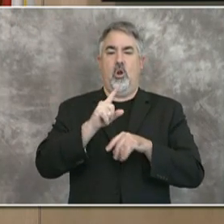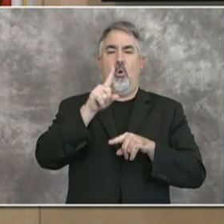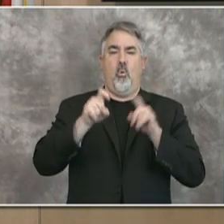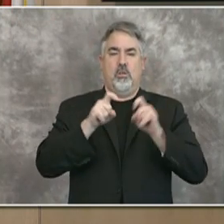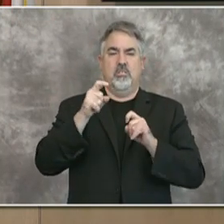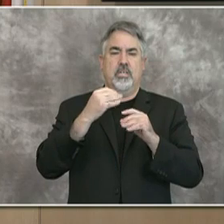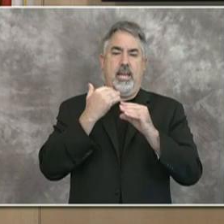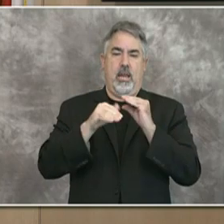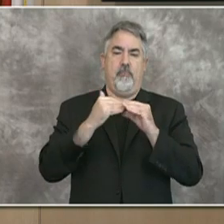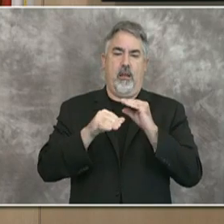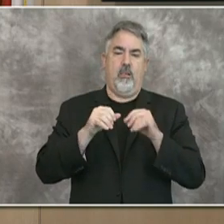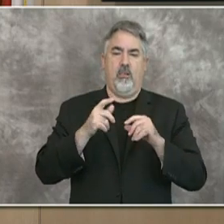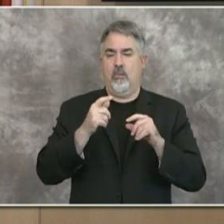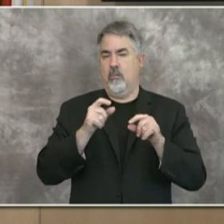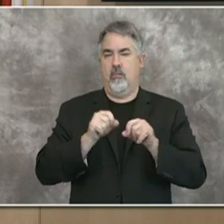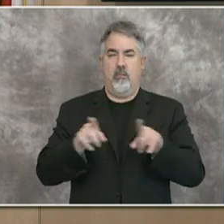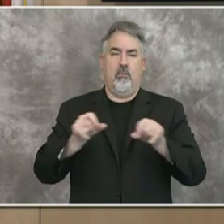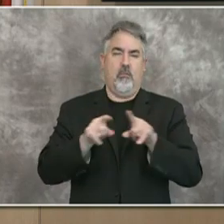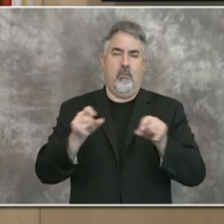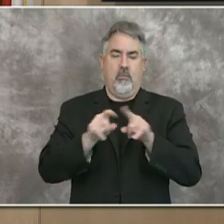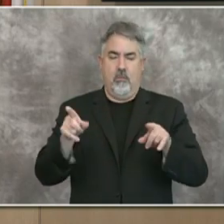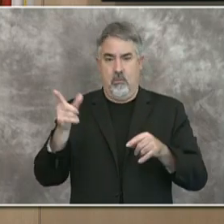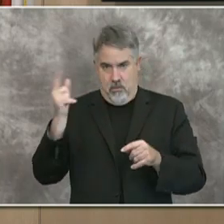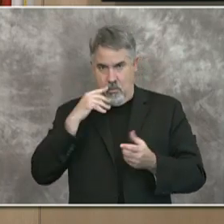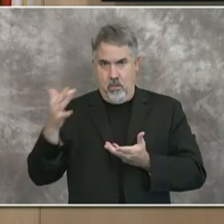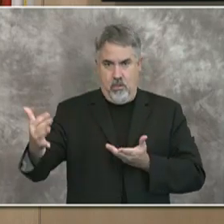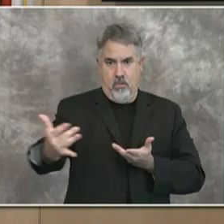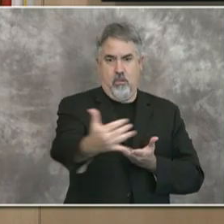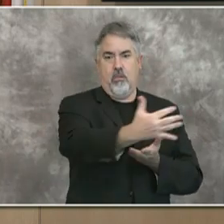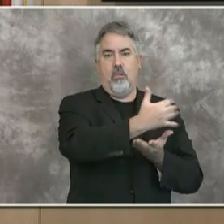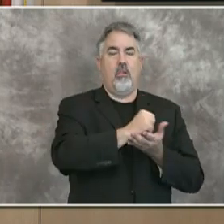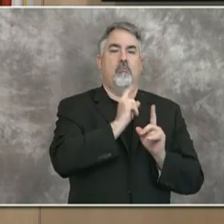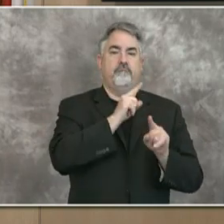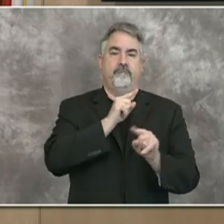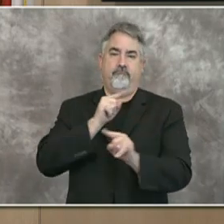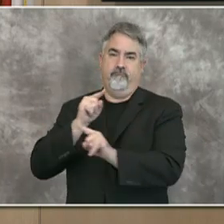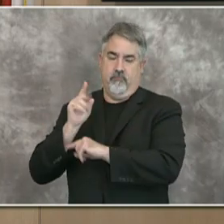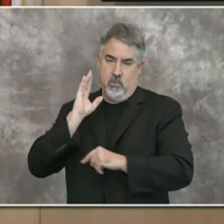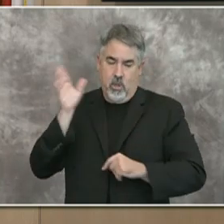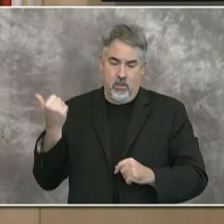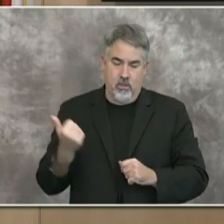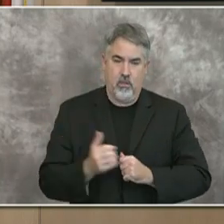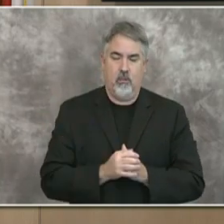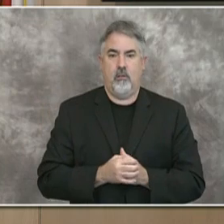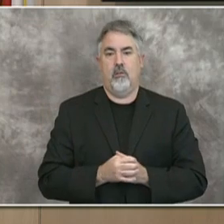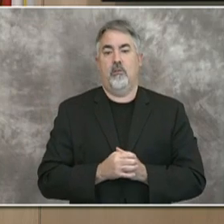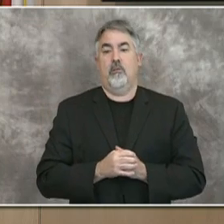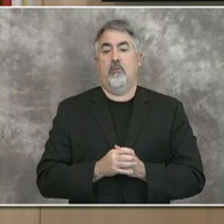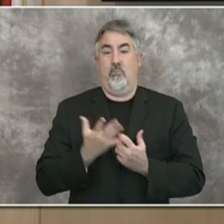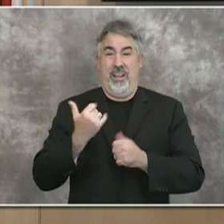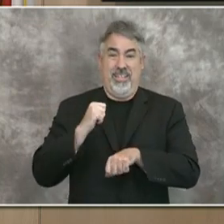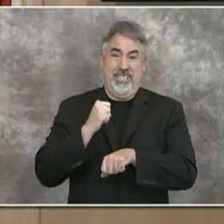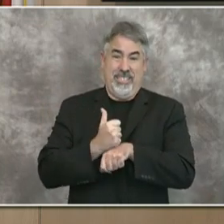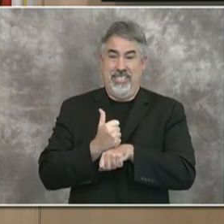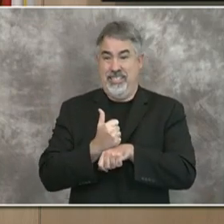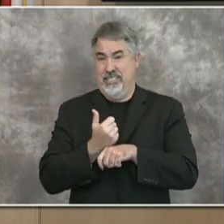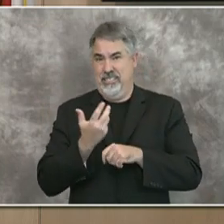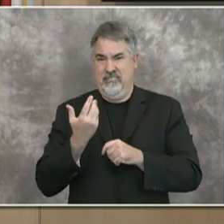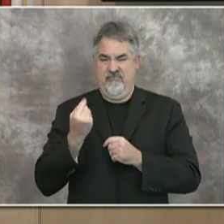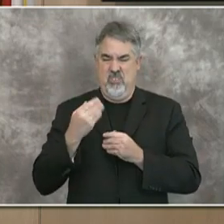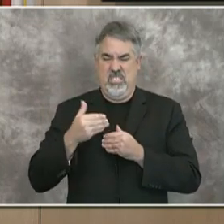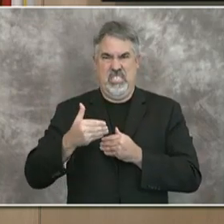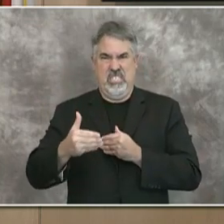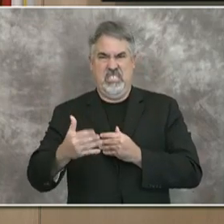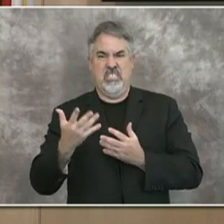where you can send questions and receive a response. We hope to have that up and running within the next few days, very